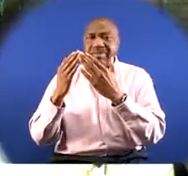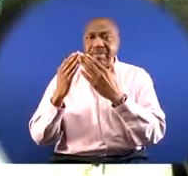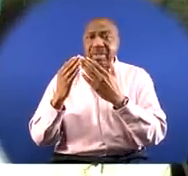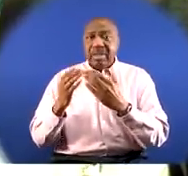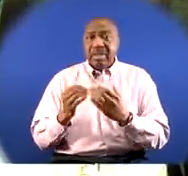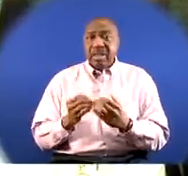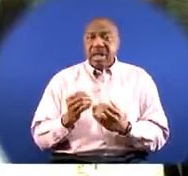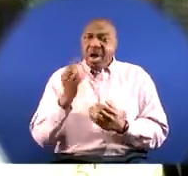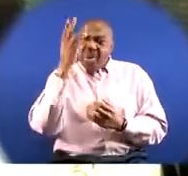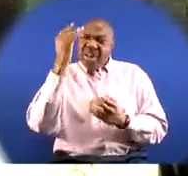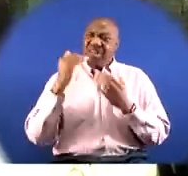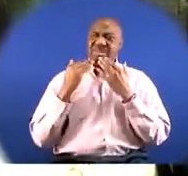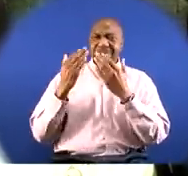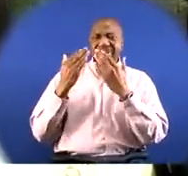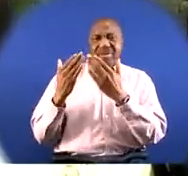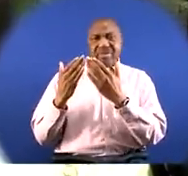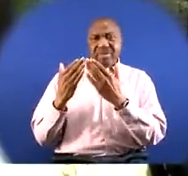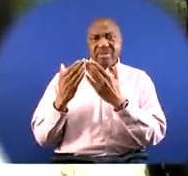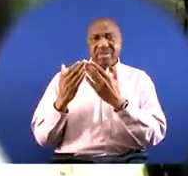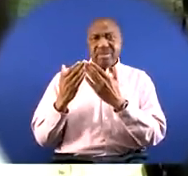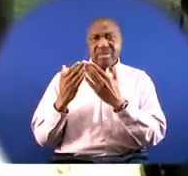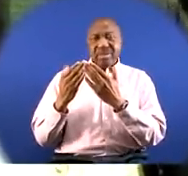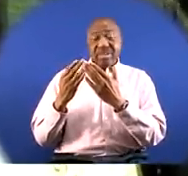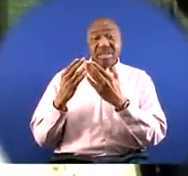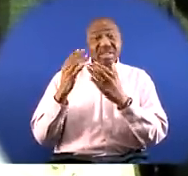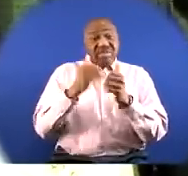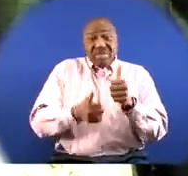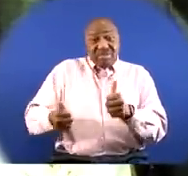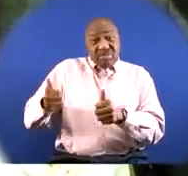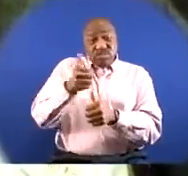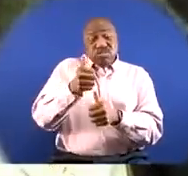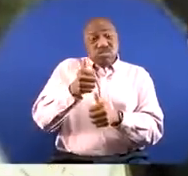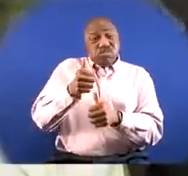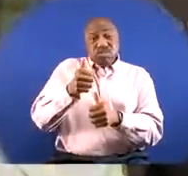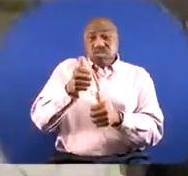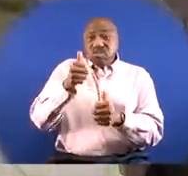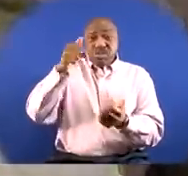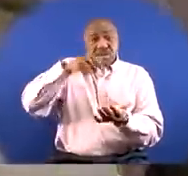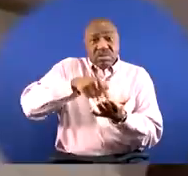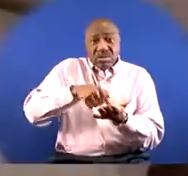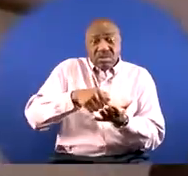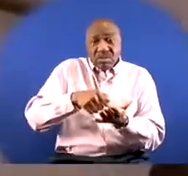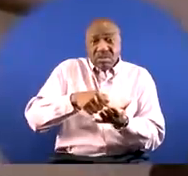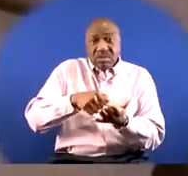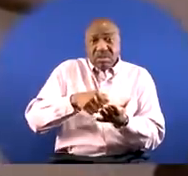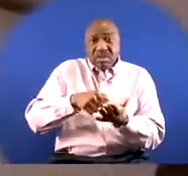Grateful because it was a high price. It was costly.